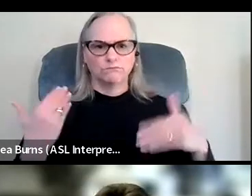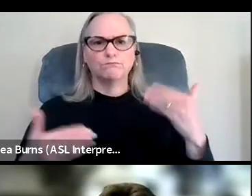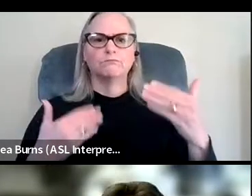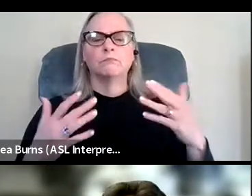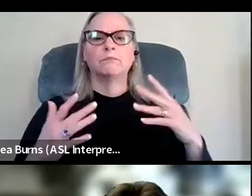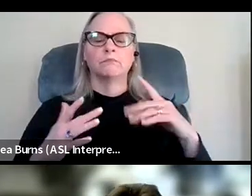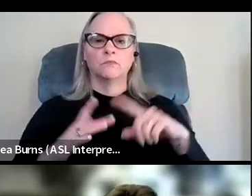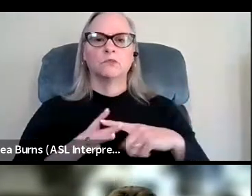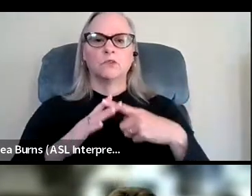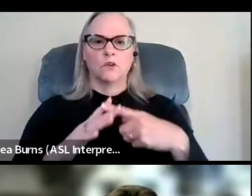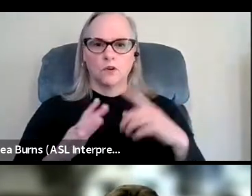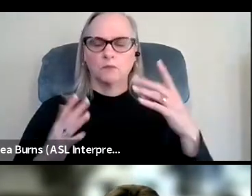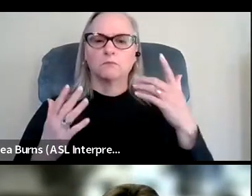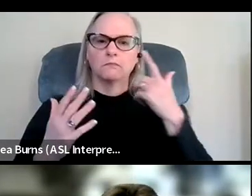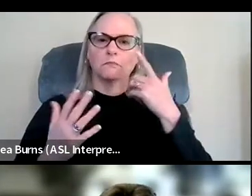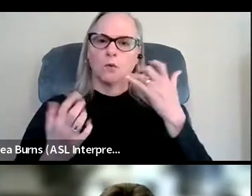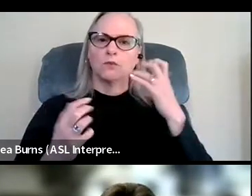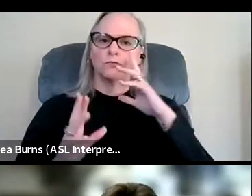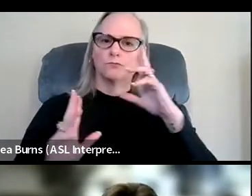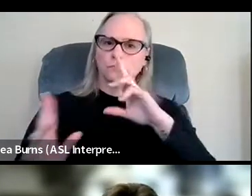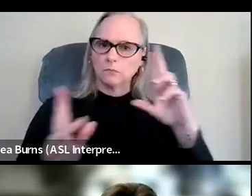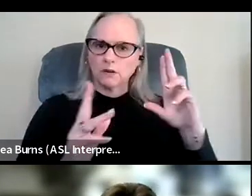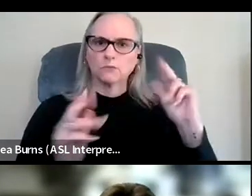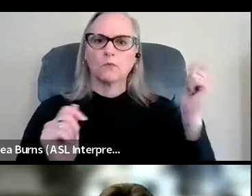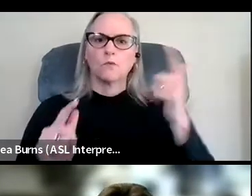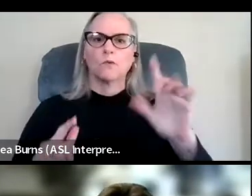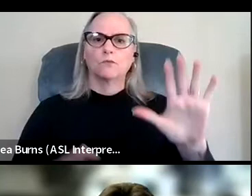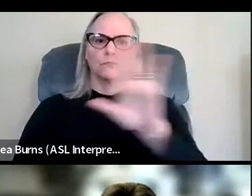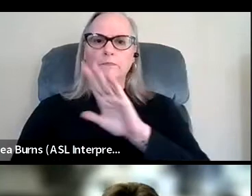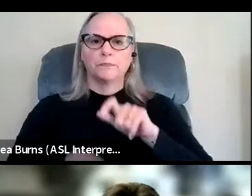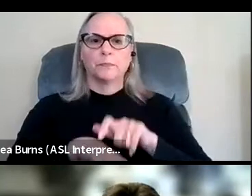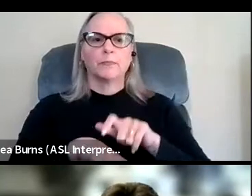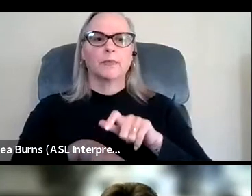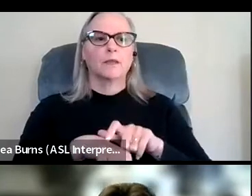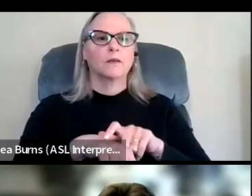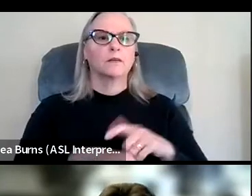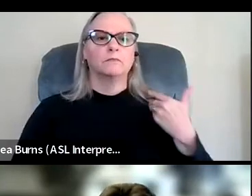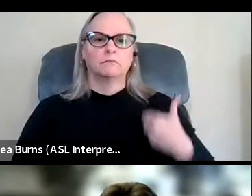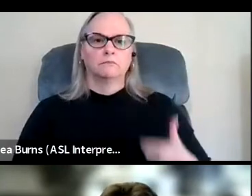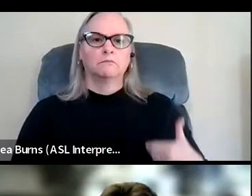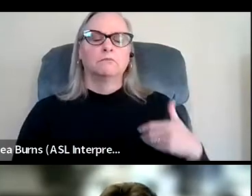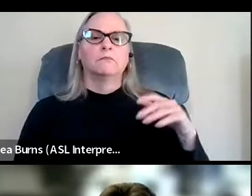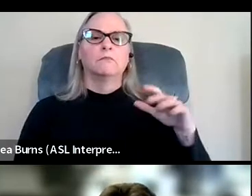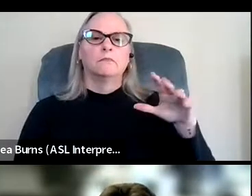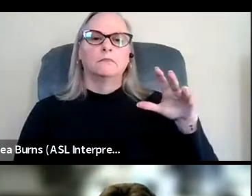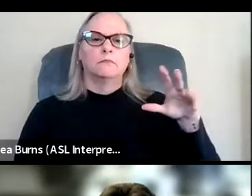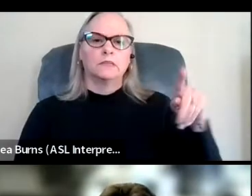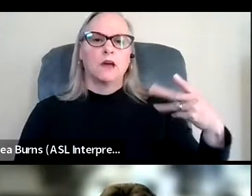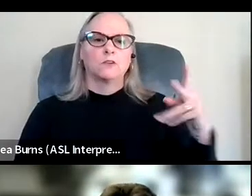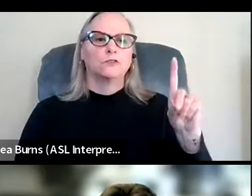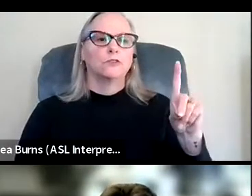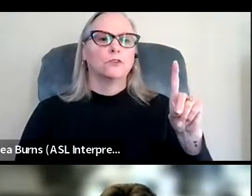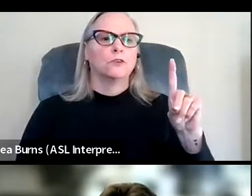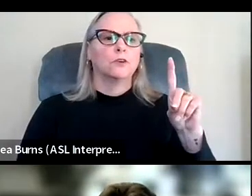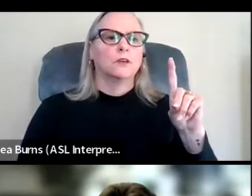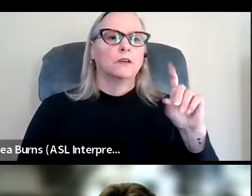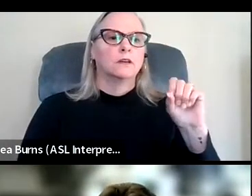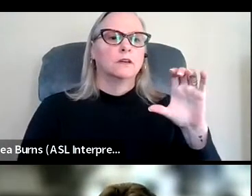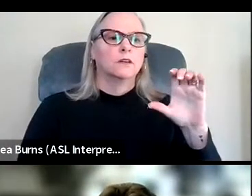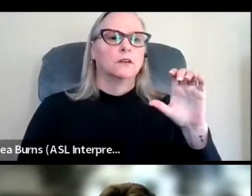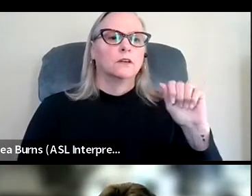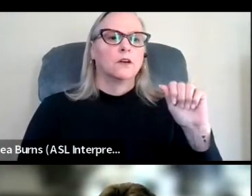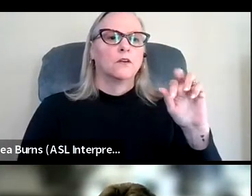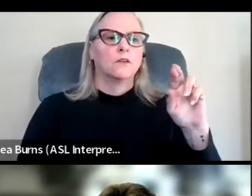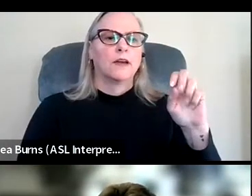honor of everyone's time. I'm Dr. Shredder. I'm the Albert Einstein Academy superintendent, and I wanted to